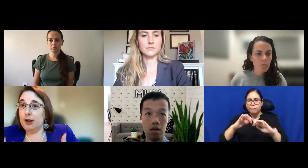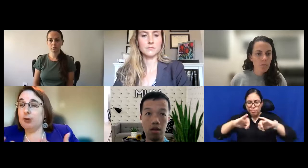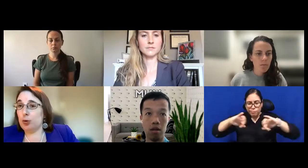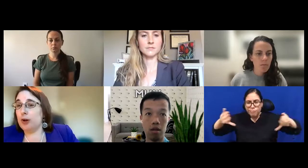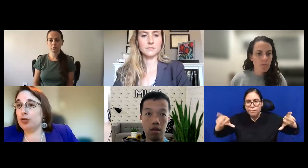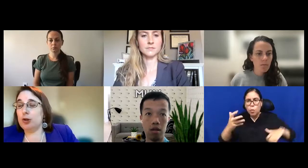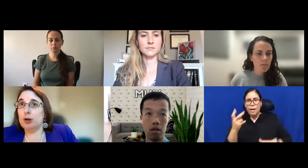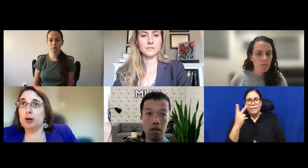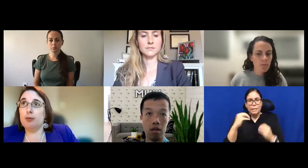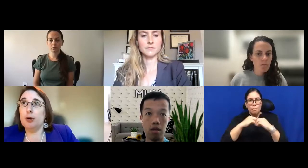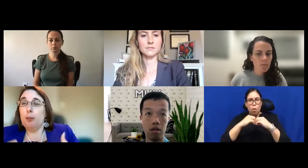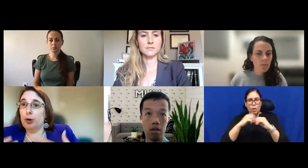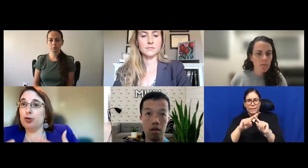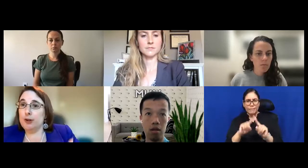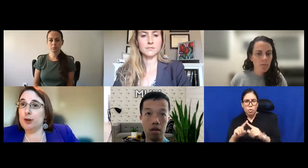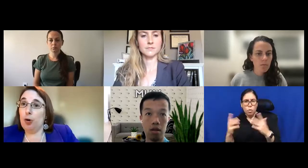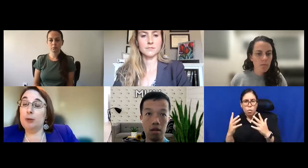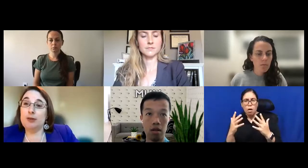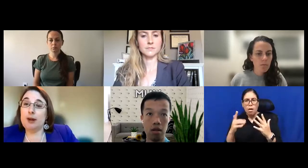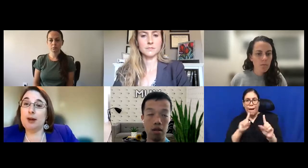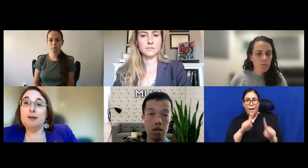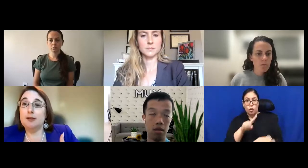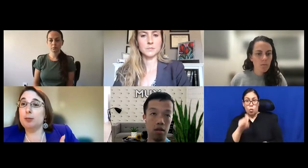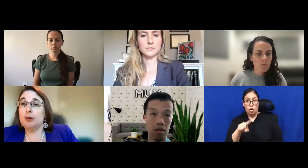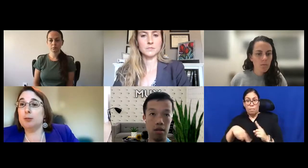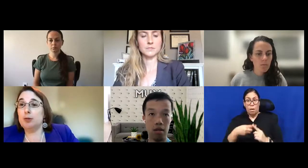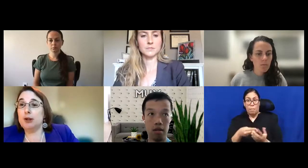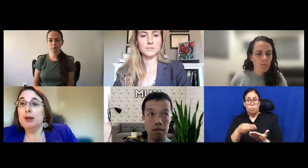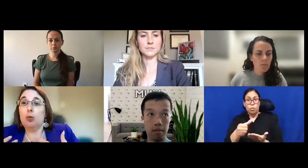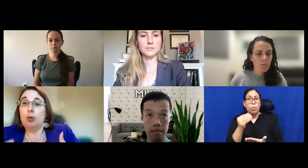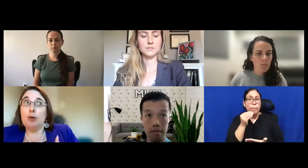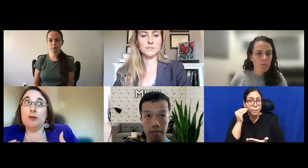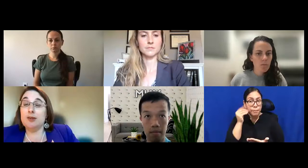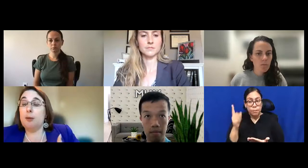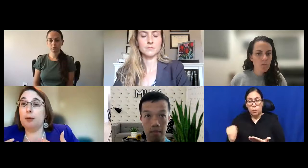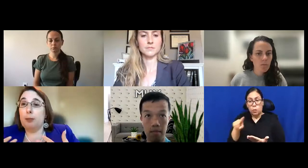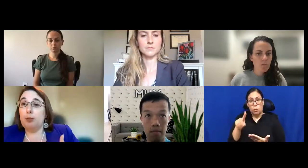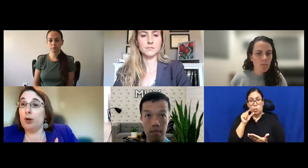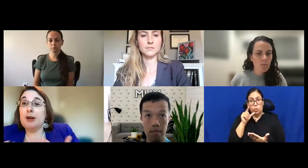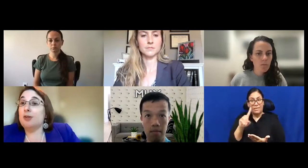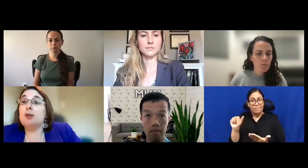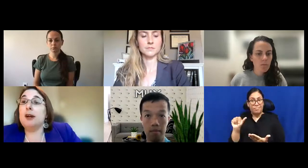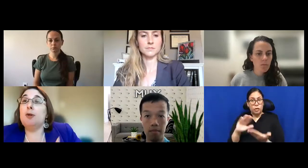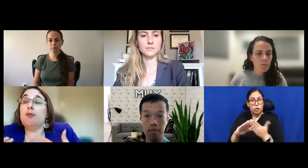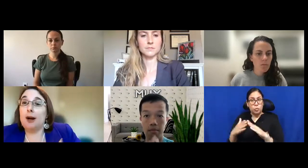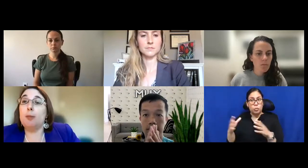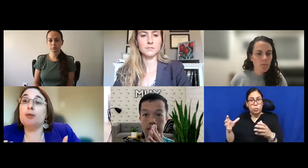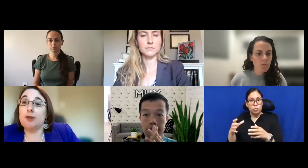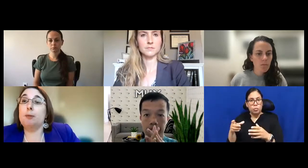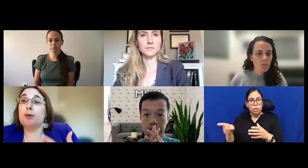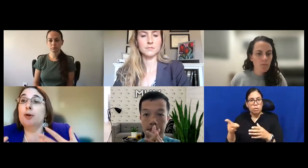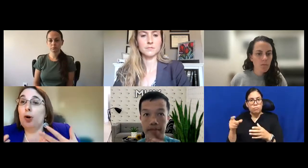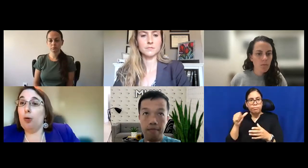To answer the question of purchasing a home, is that the disability community, the disabled, we are not considered a